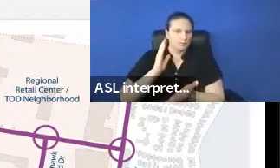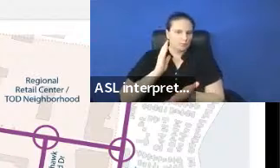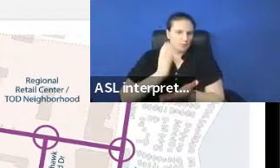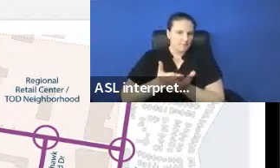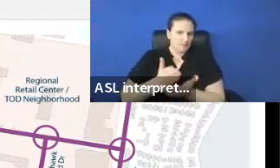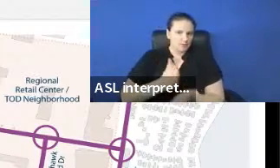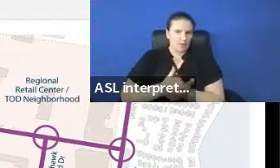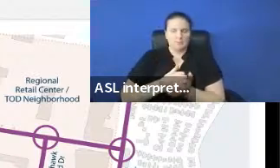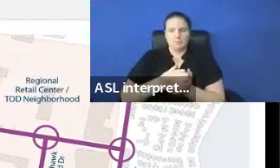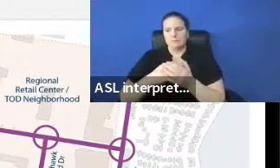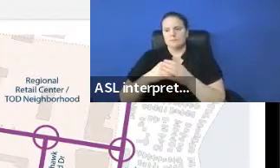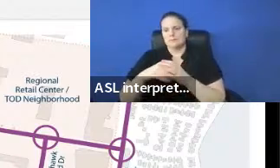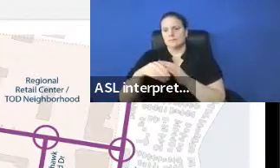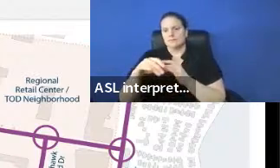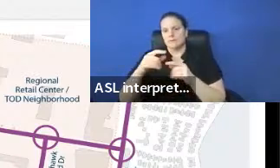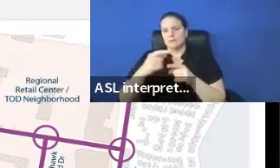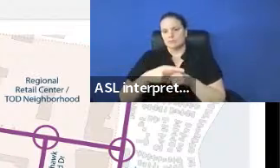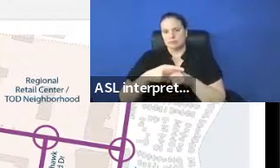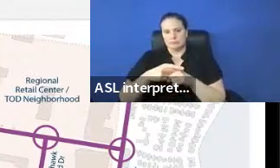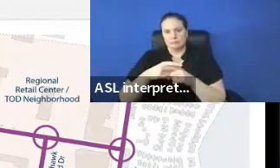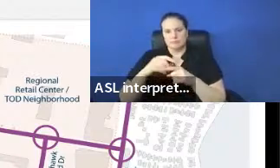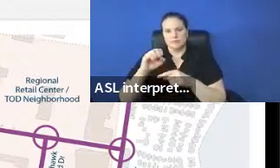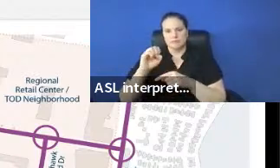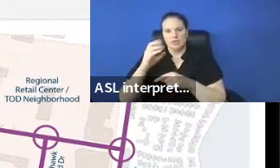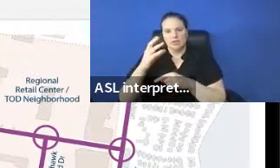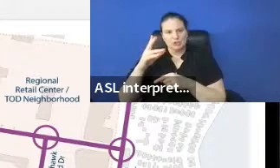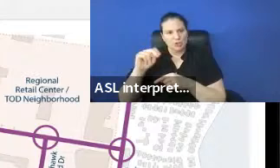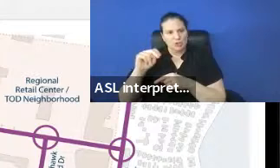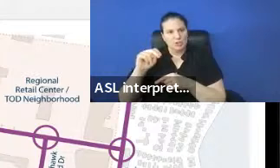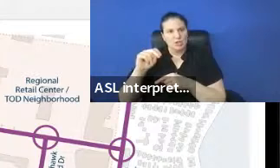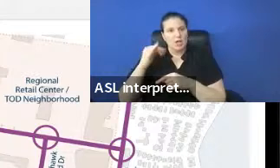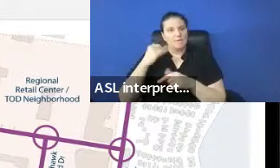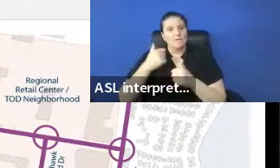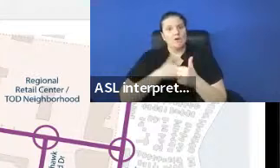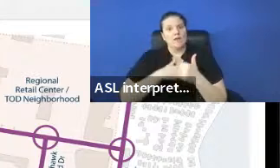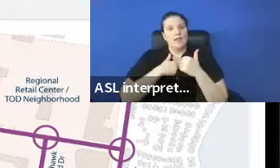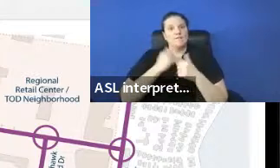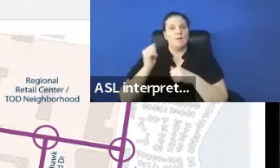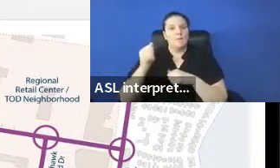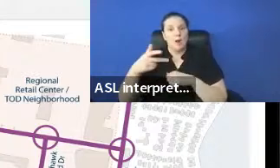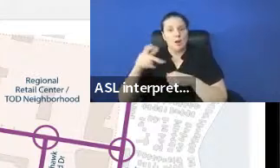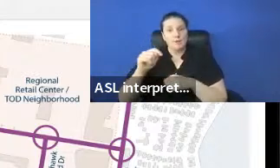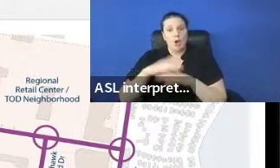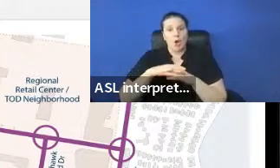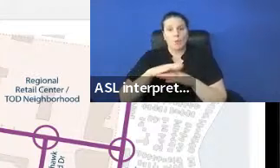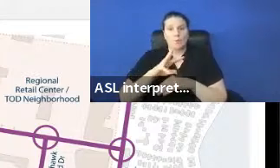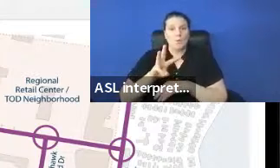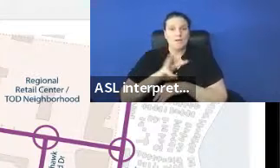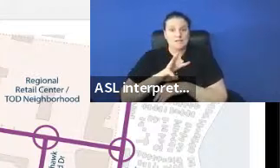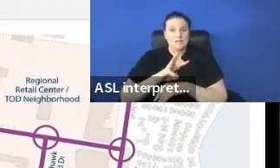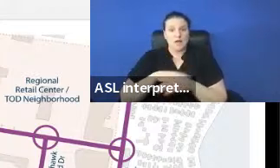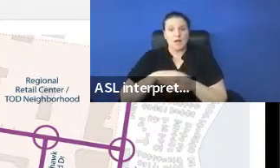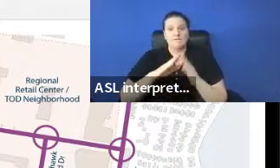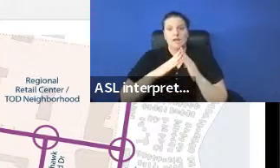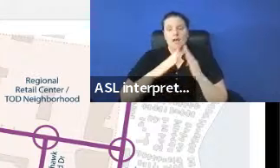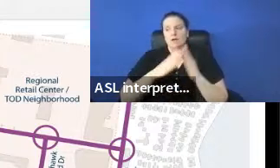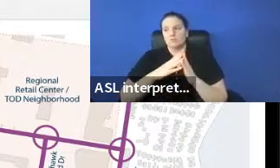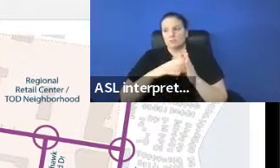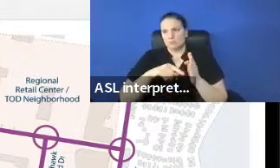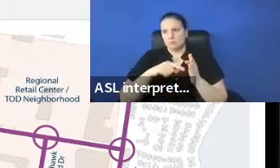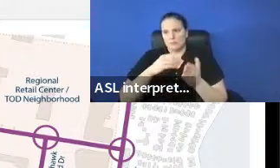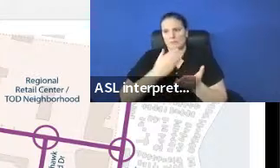a signalized intersection. If you live in the apartments in the west side of town, you come out